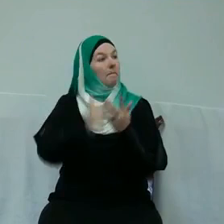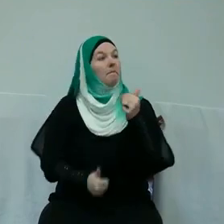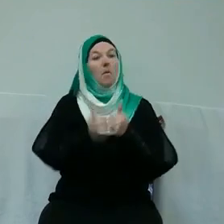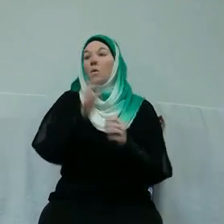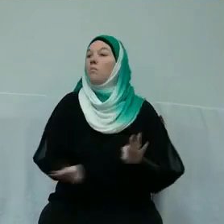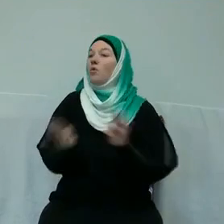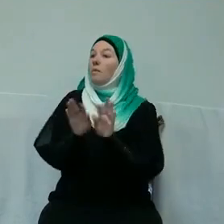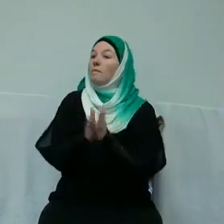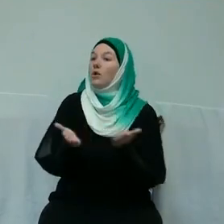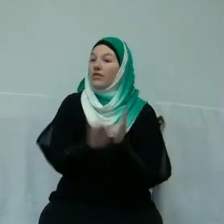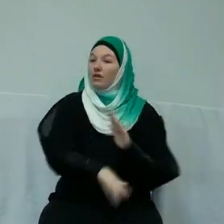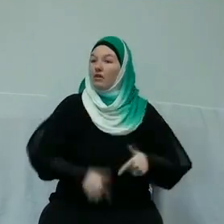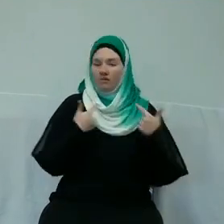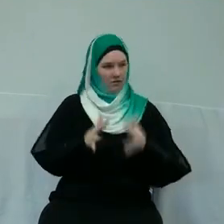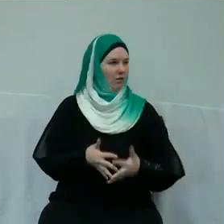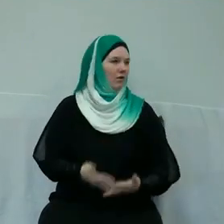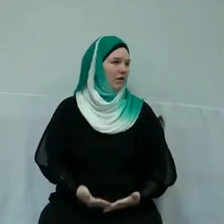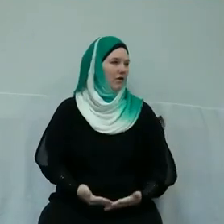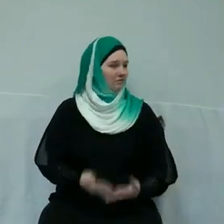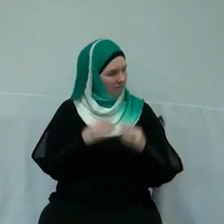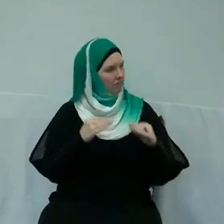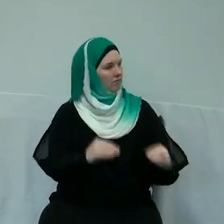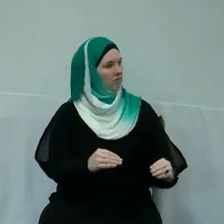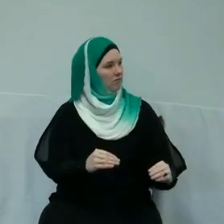life. So as a matter of